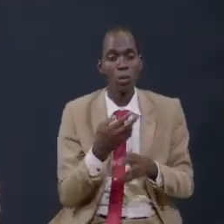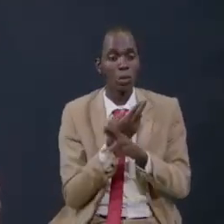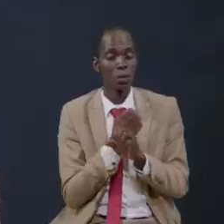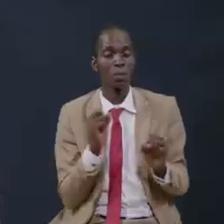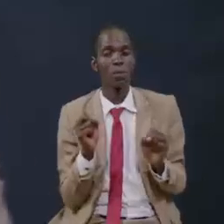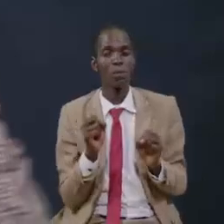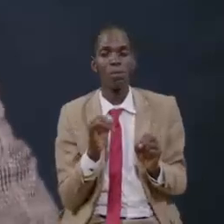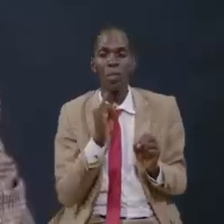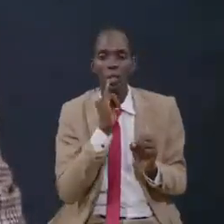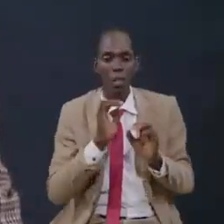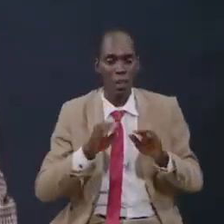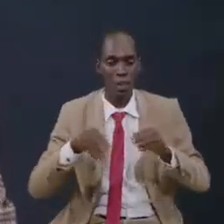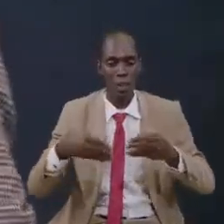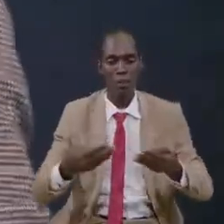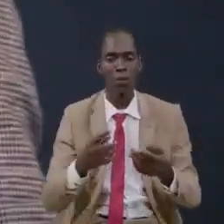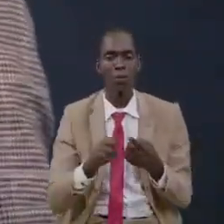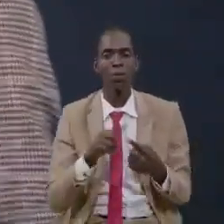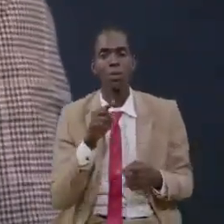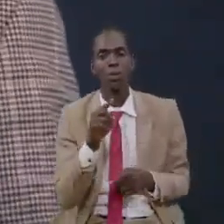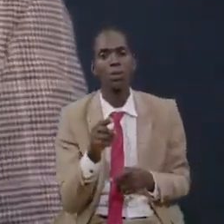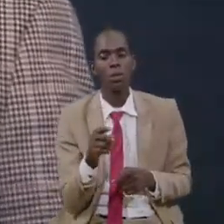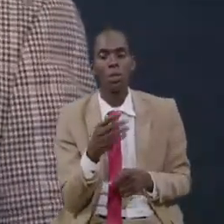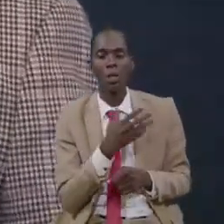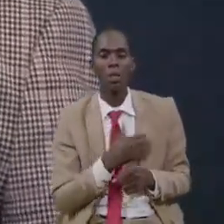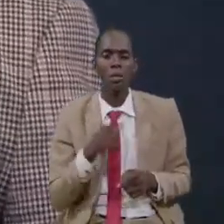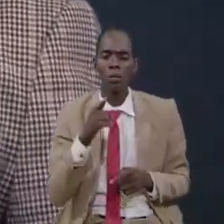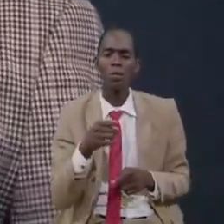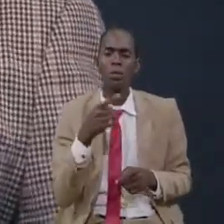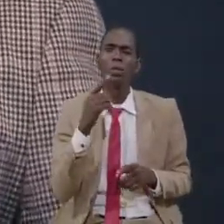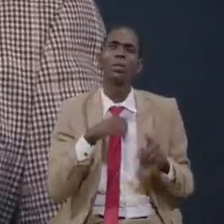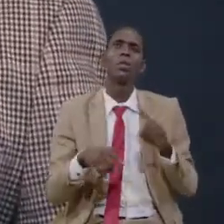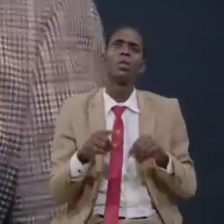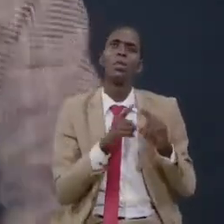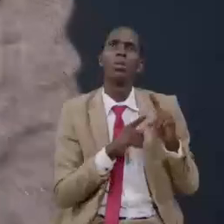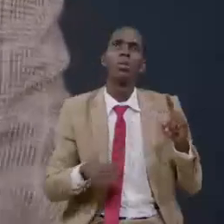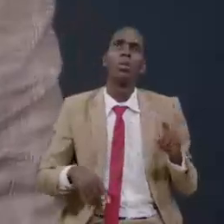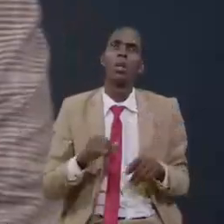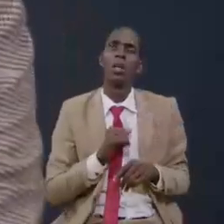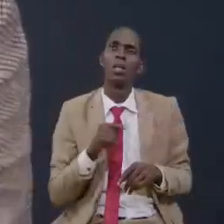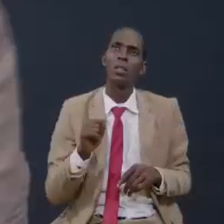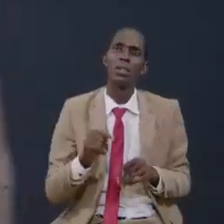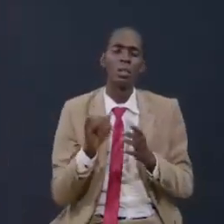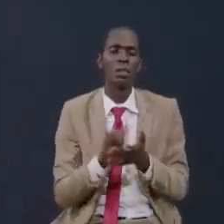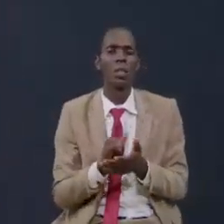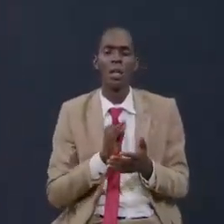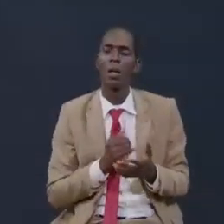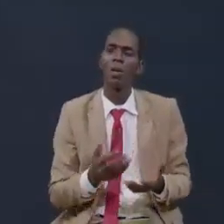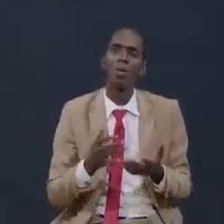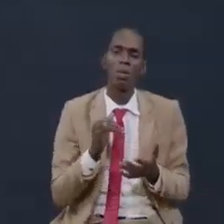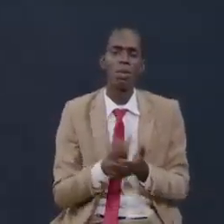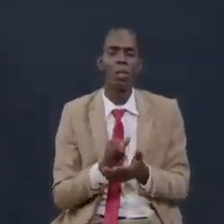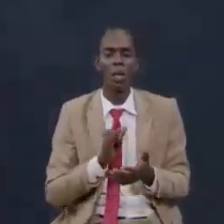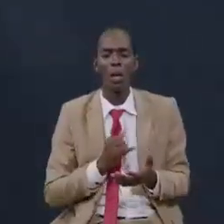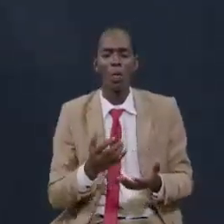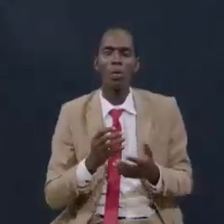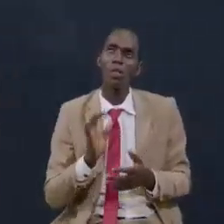given unto you. And you're saying, Lord, I need that. I want that. I want your redemption. Christ